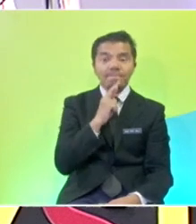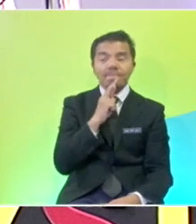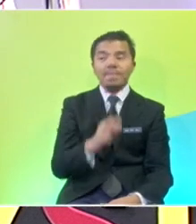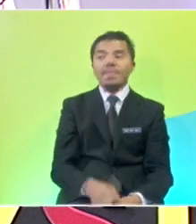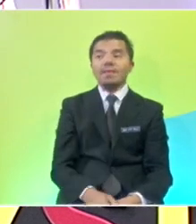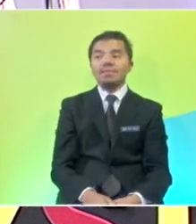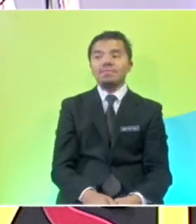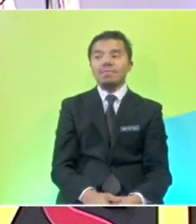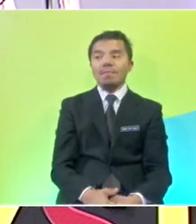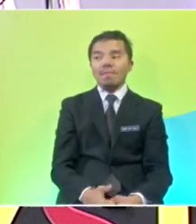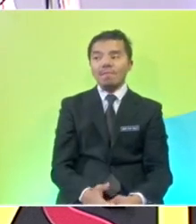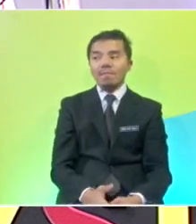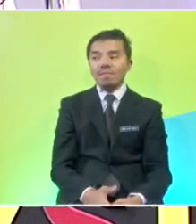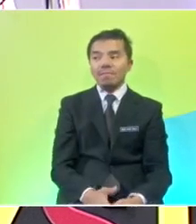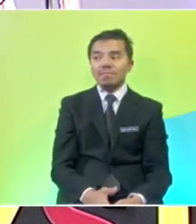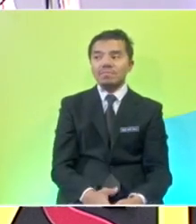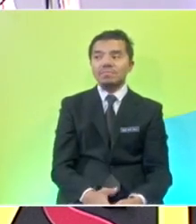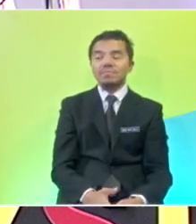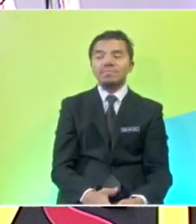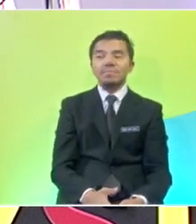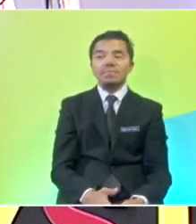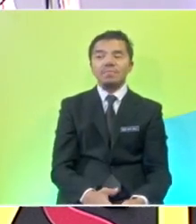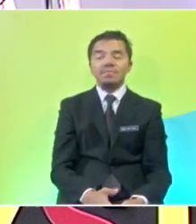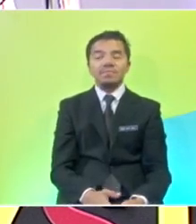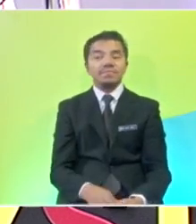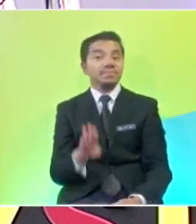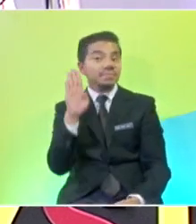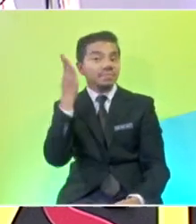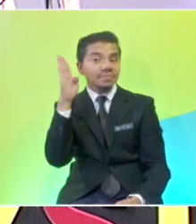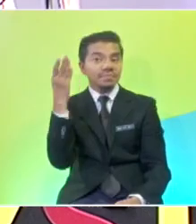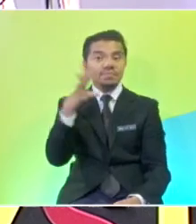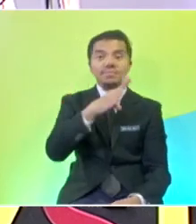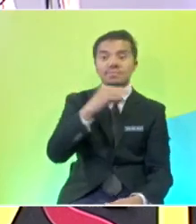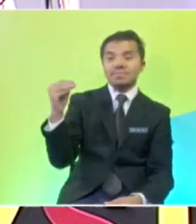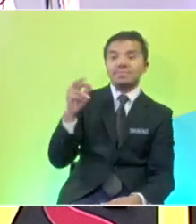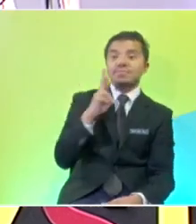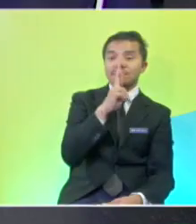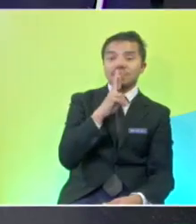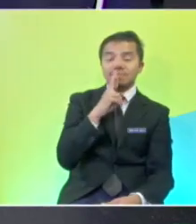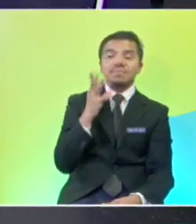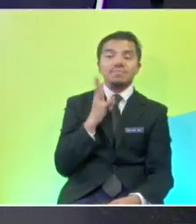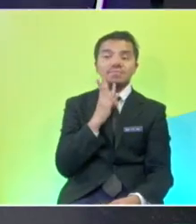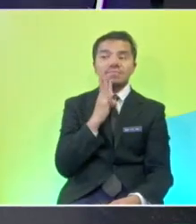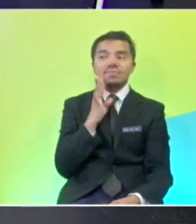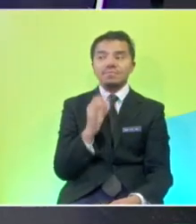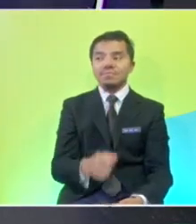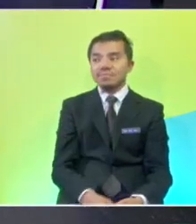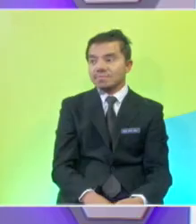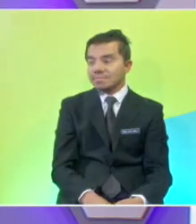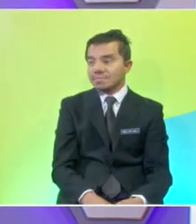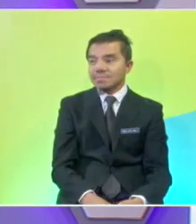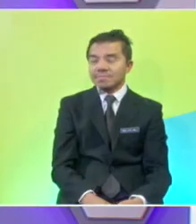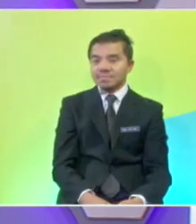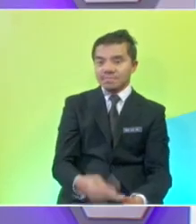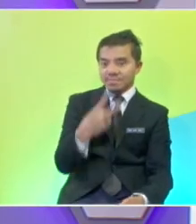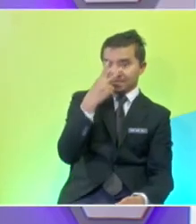of our body, Yeah. right? So it's connect to that. That's why I put the red also. So you want to use the red or blue also can. Here, if you look at the skeleton, Okay.